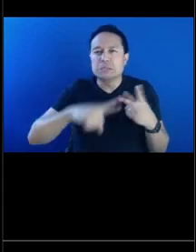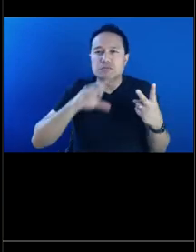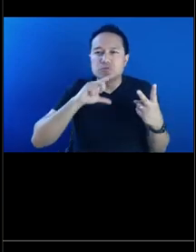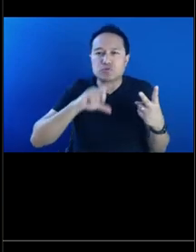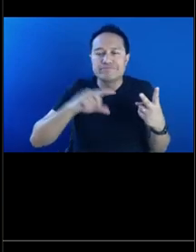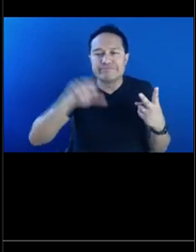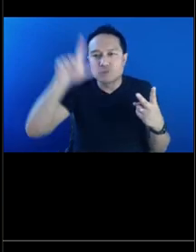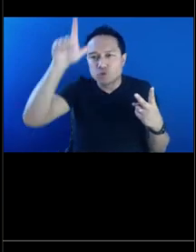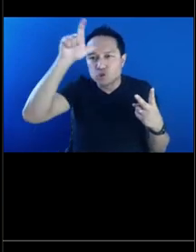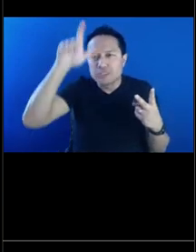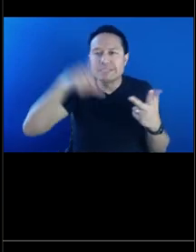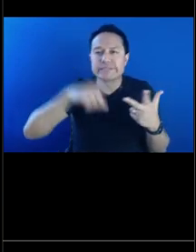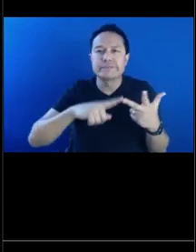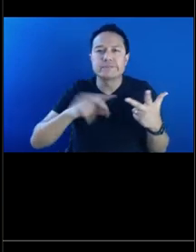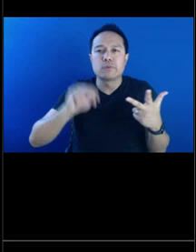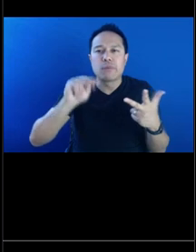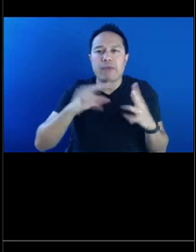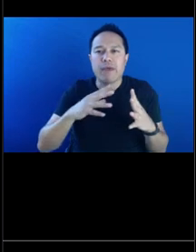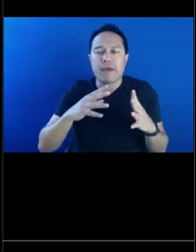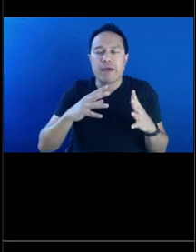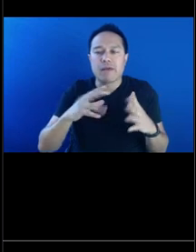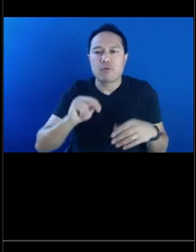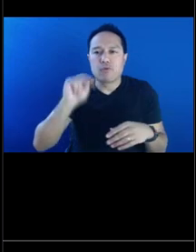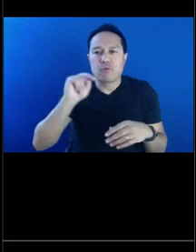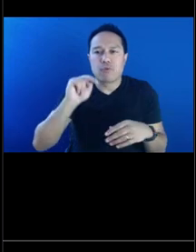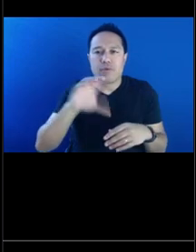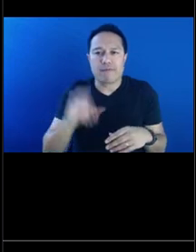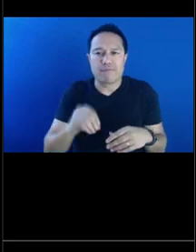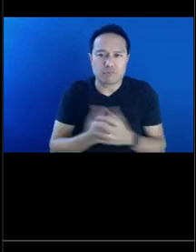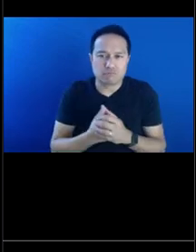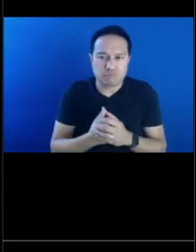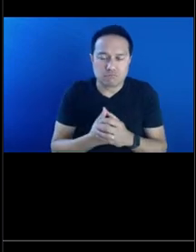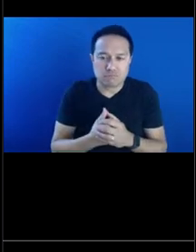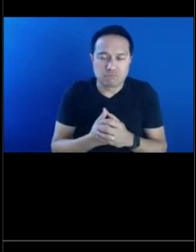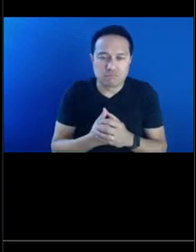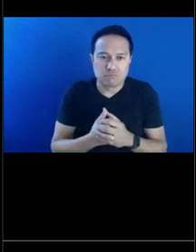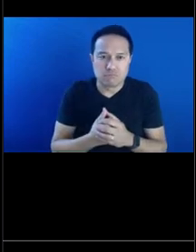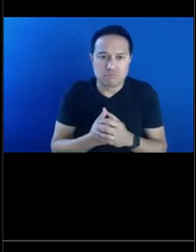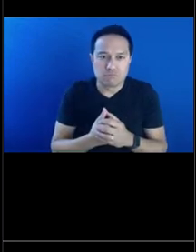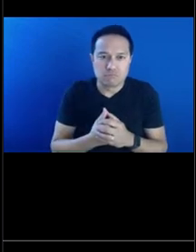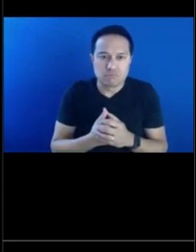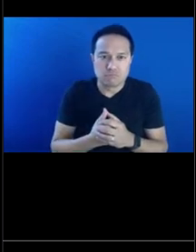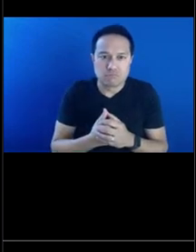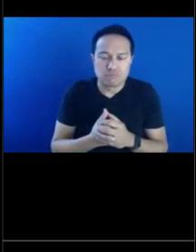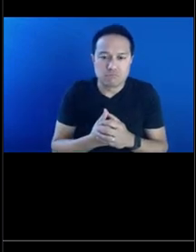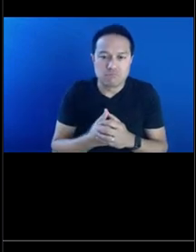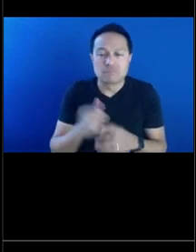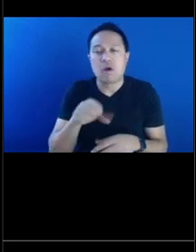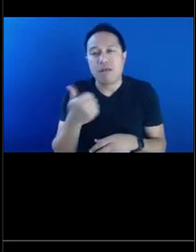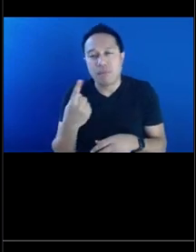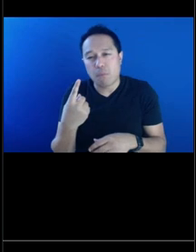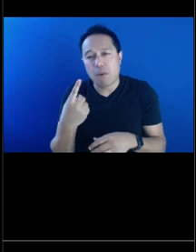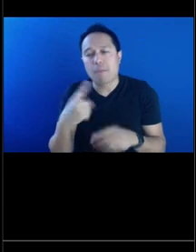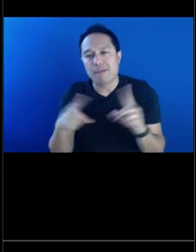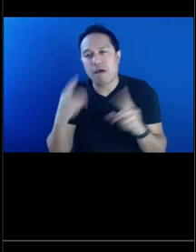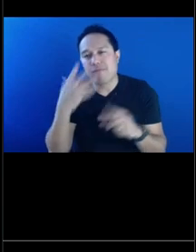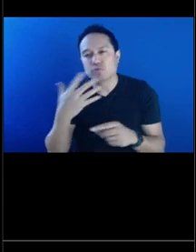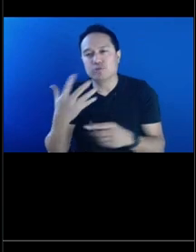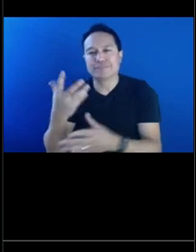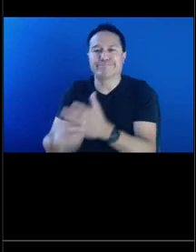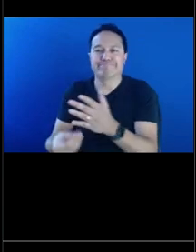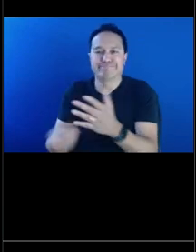Africa. And there used to be a Caribbean monk seal, but that seal unfortunately has gone extinct. Thank